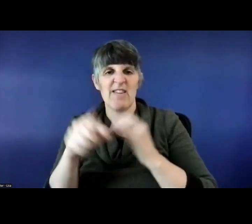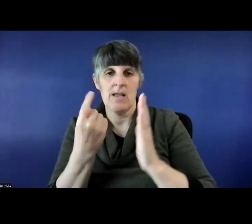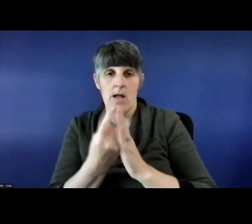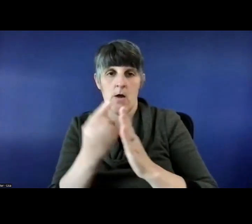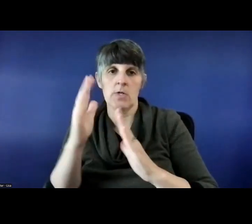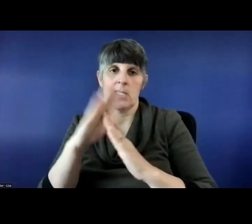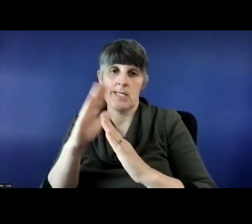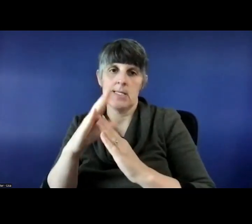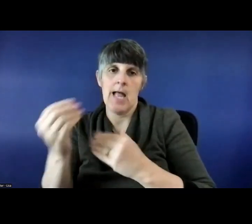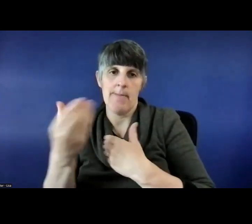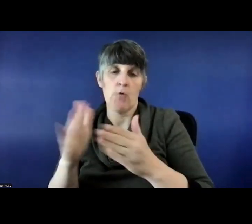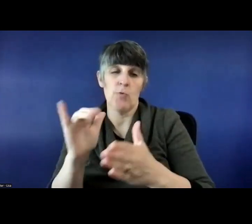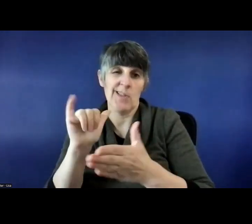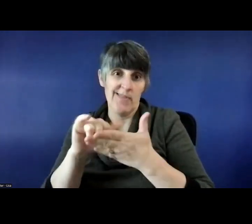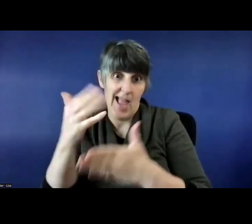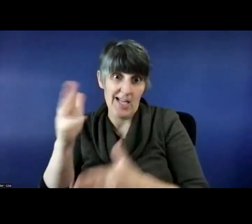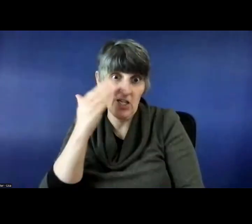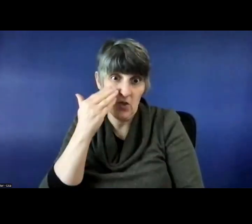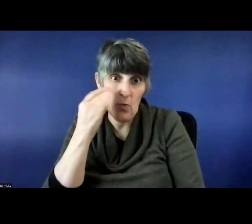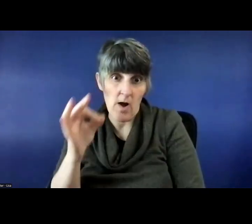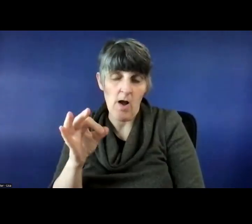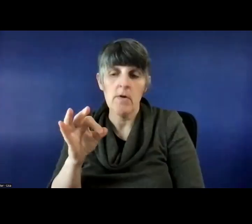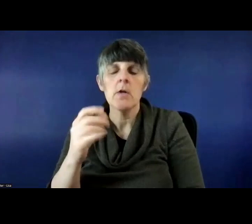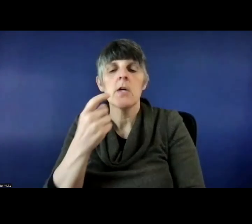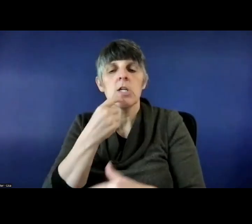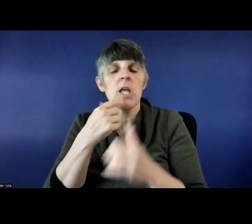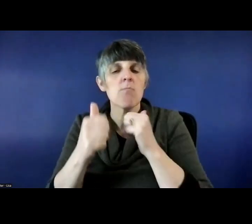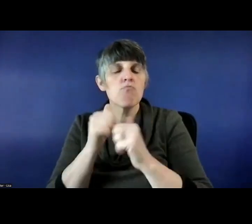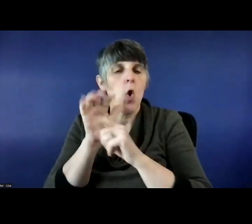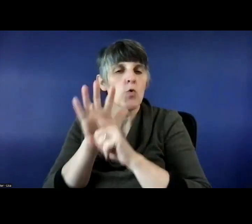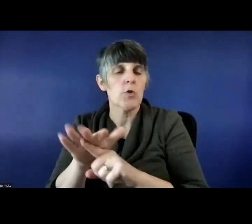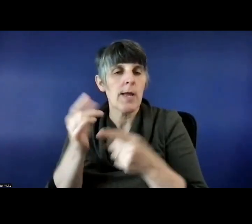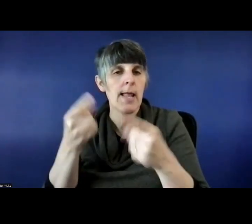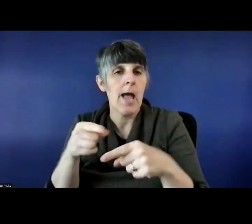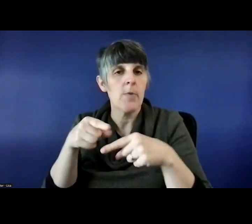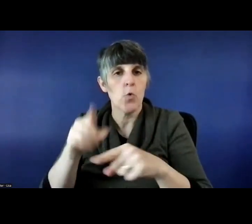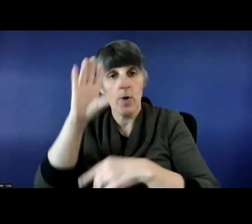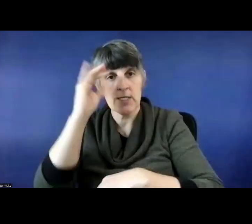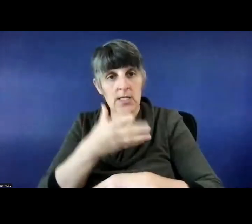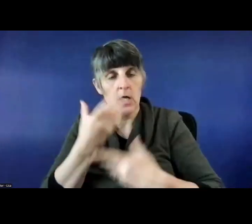timeout rooms that she knows of. She noted that most restraints occurred when her son would